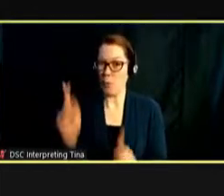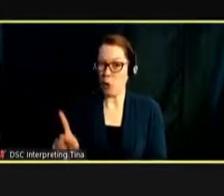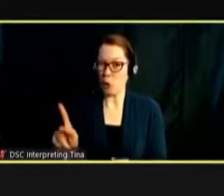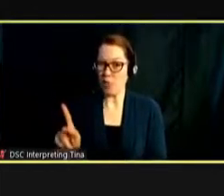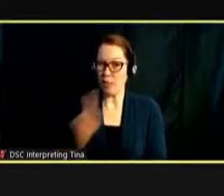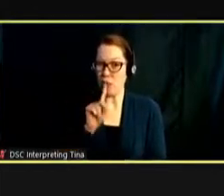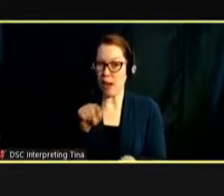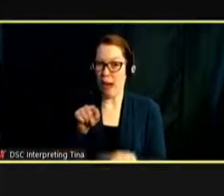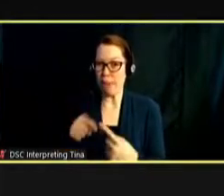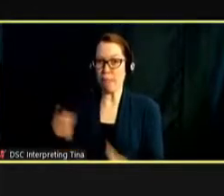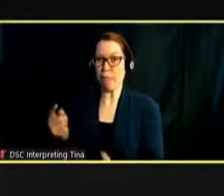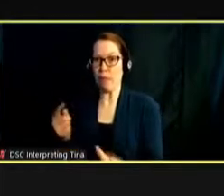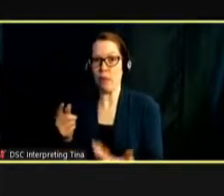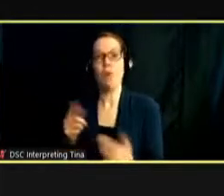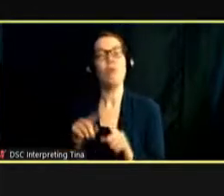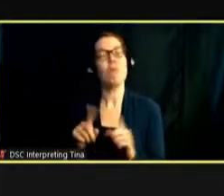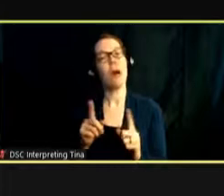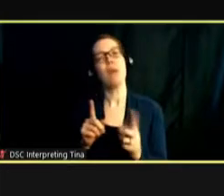we'd rather have zero, but